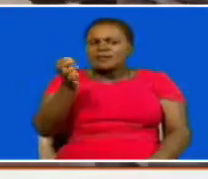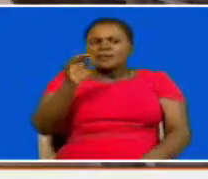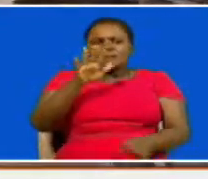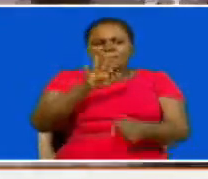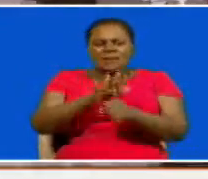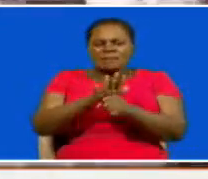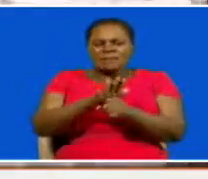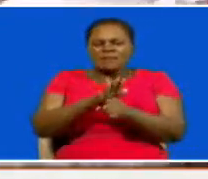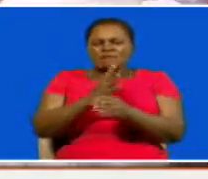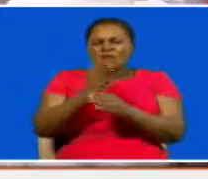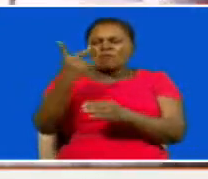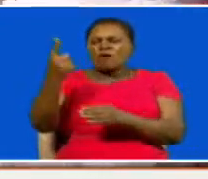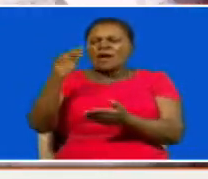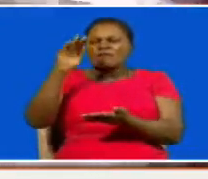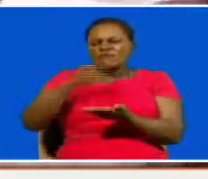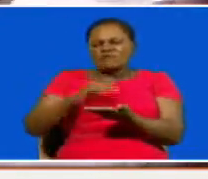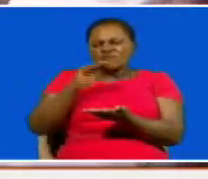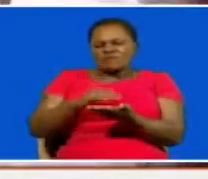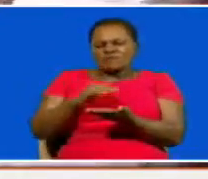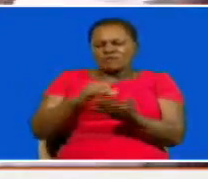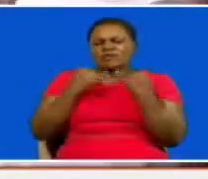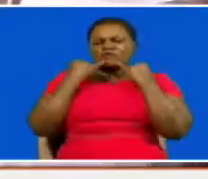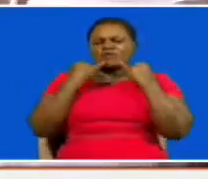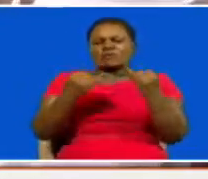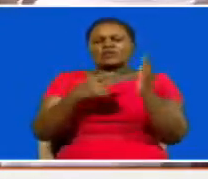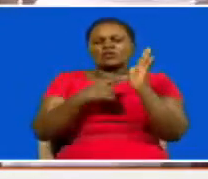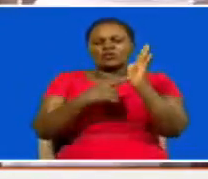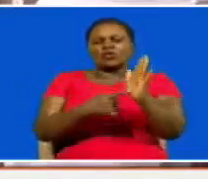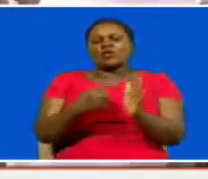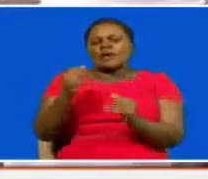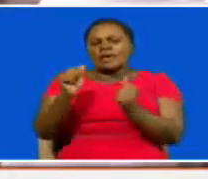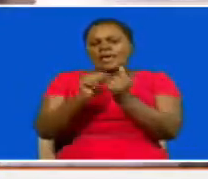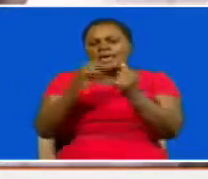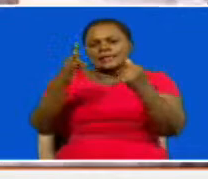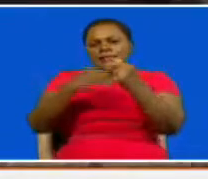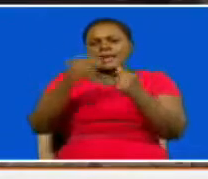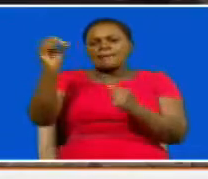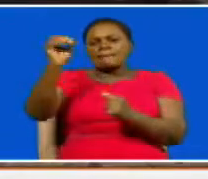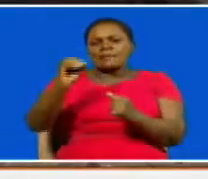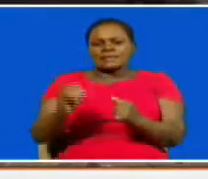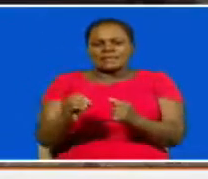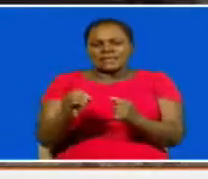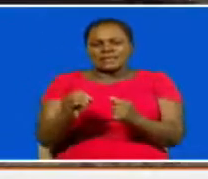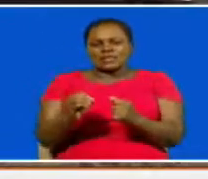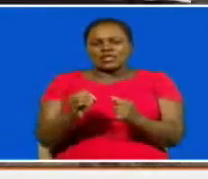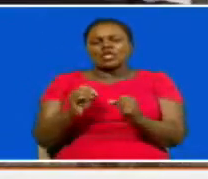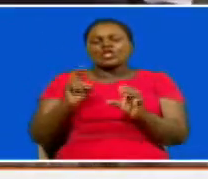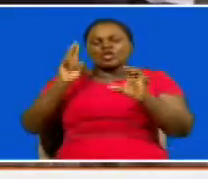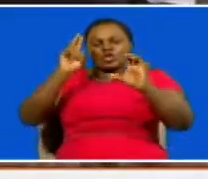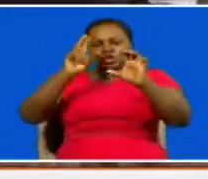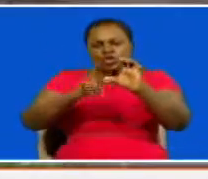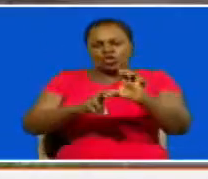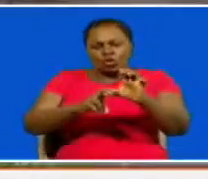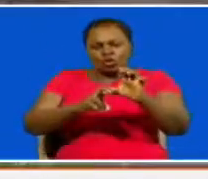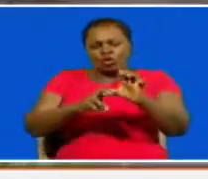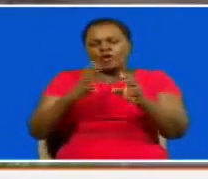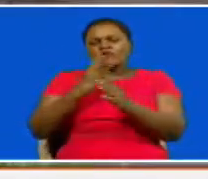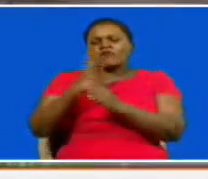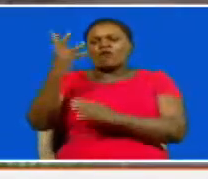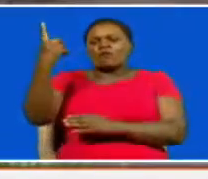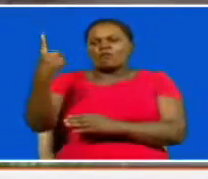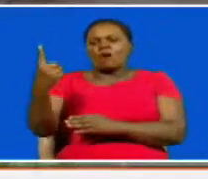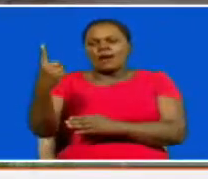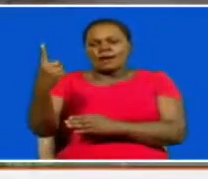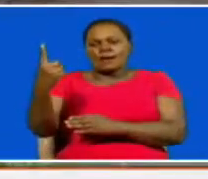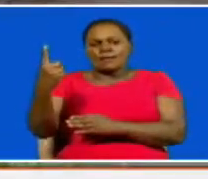low Form 1 enrollment, with statistics showing that only 18% of the total numbers of candidates who sat the KCP